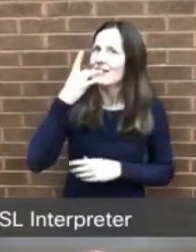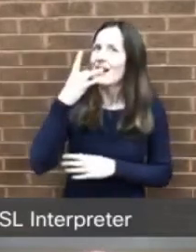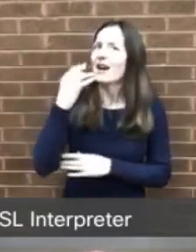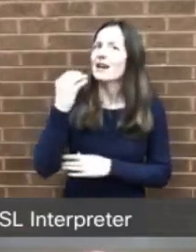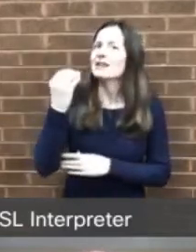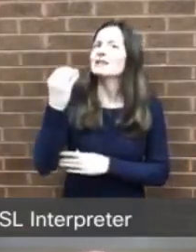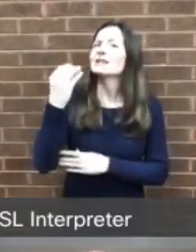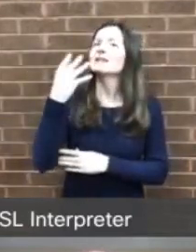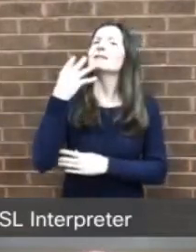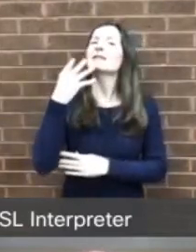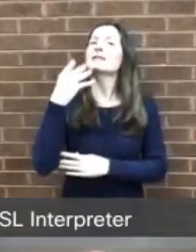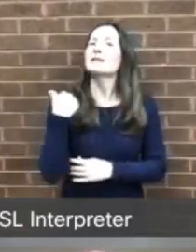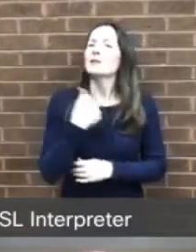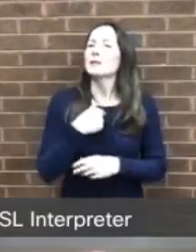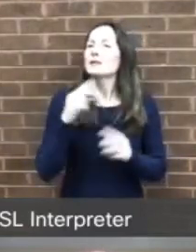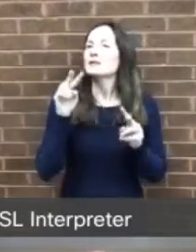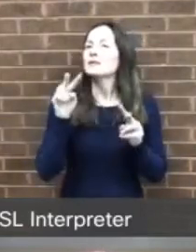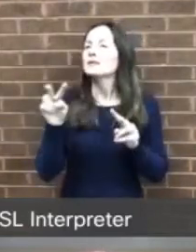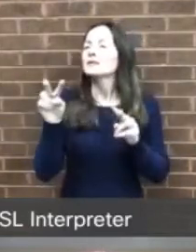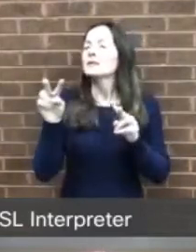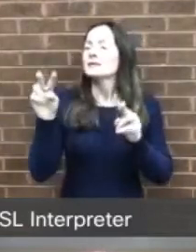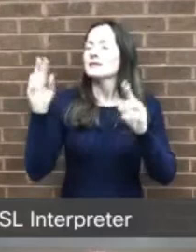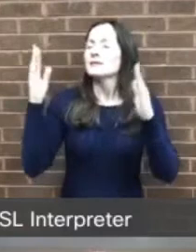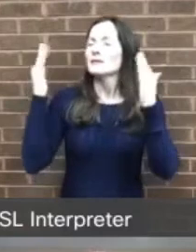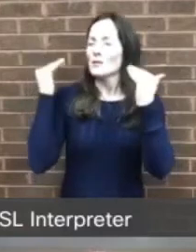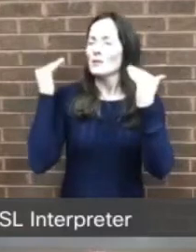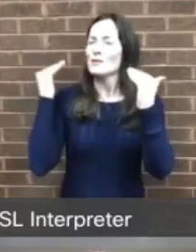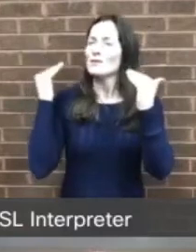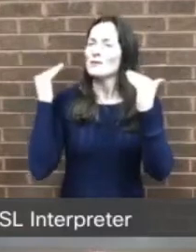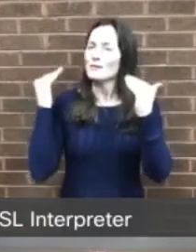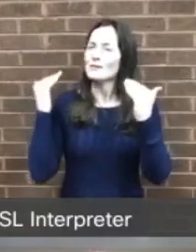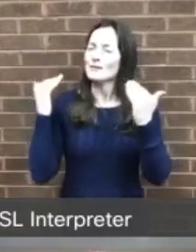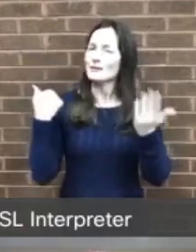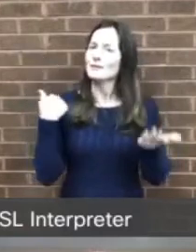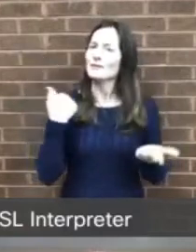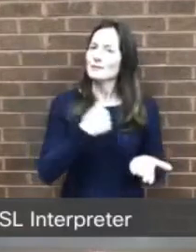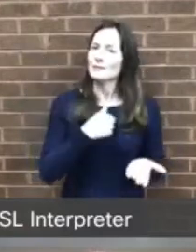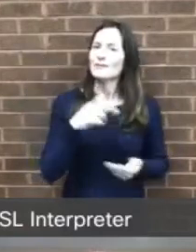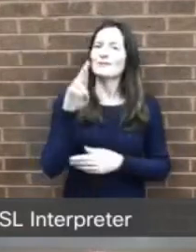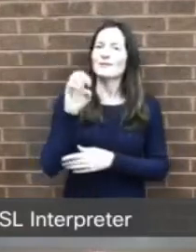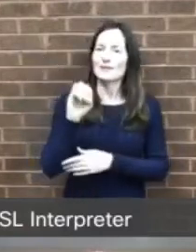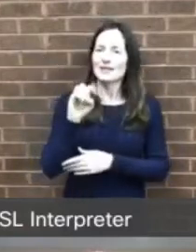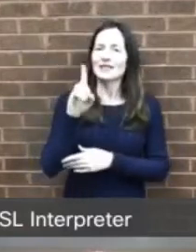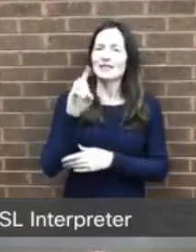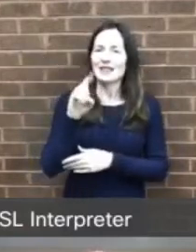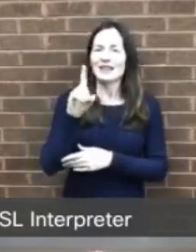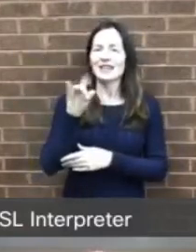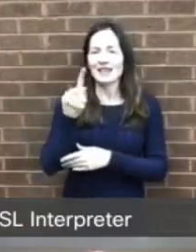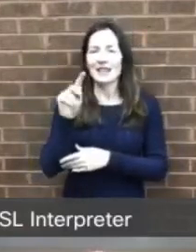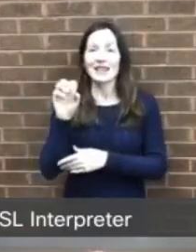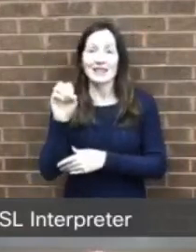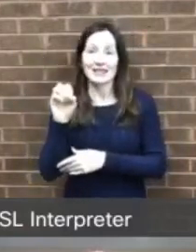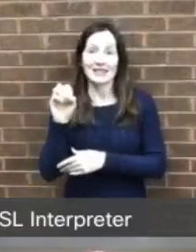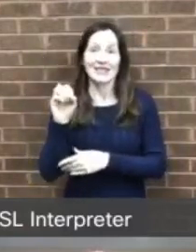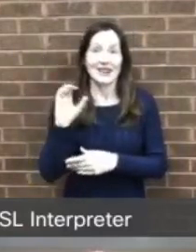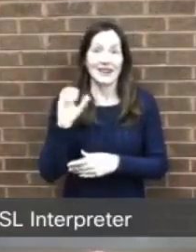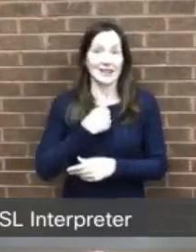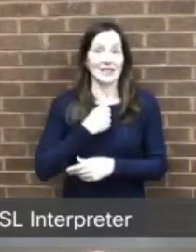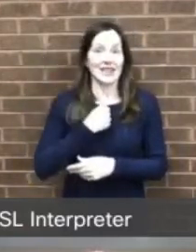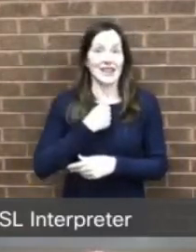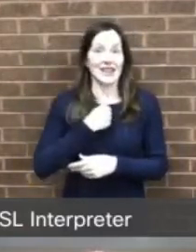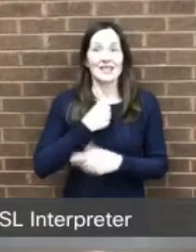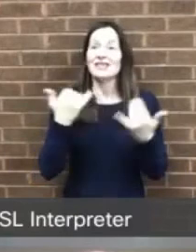tunnel. And so we rededicate ourselves. On this fifth night of Hanukkah, let us